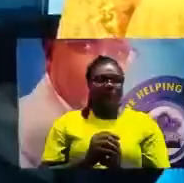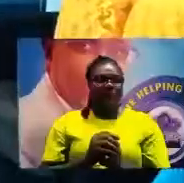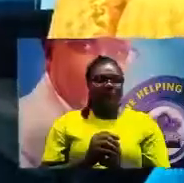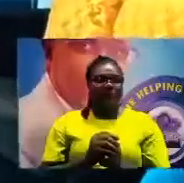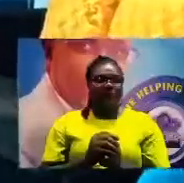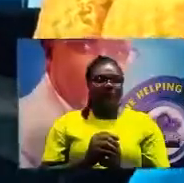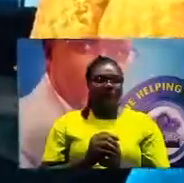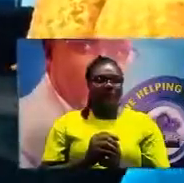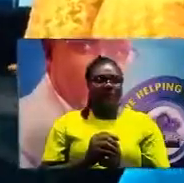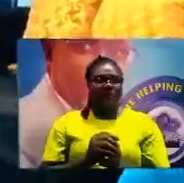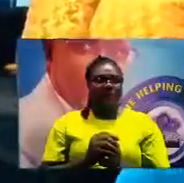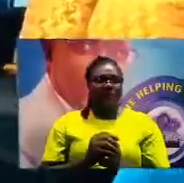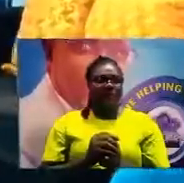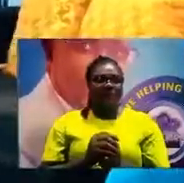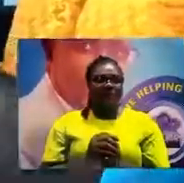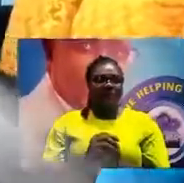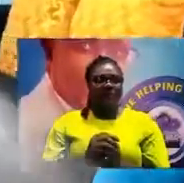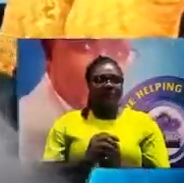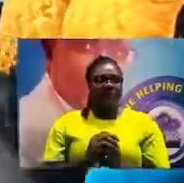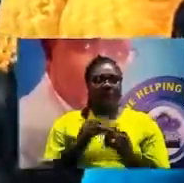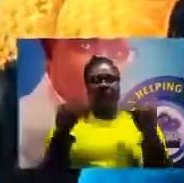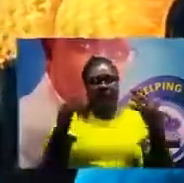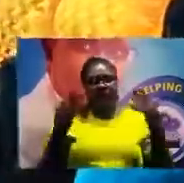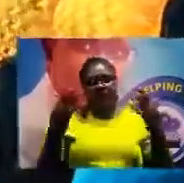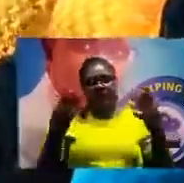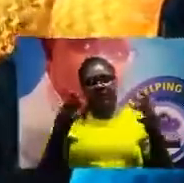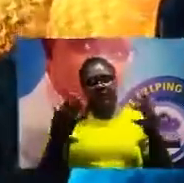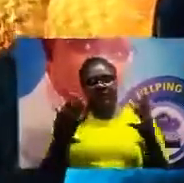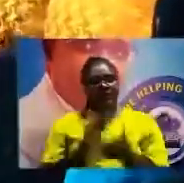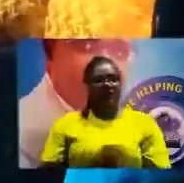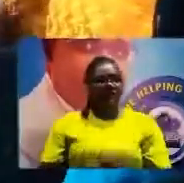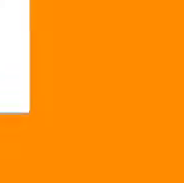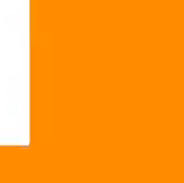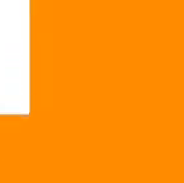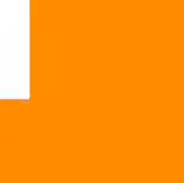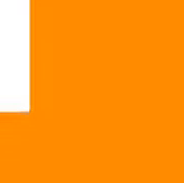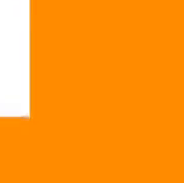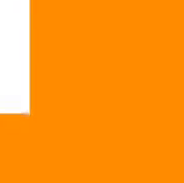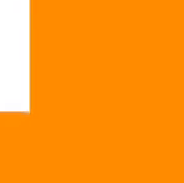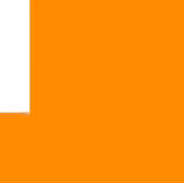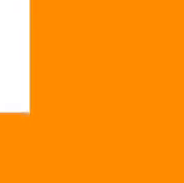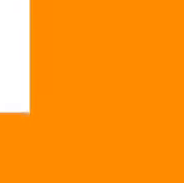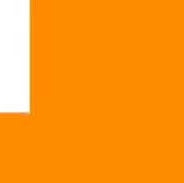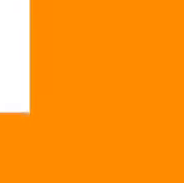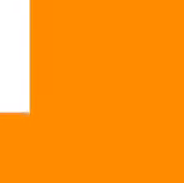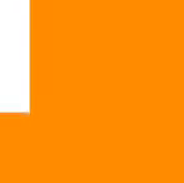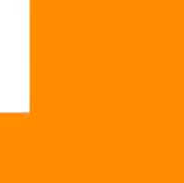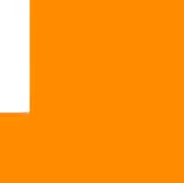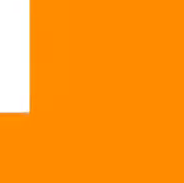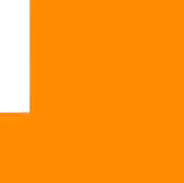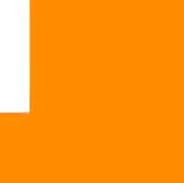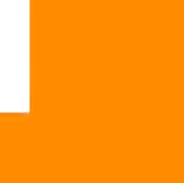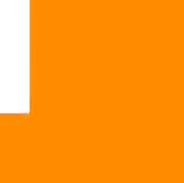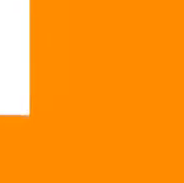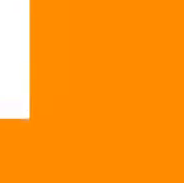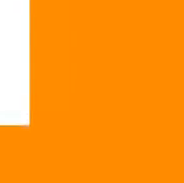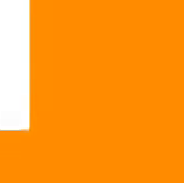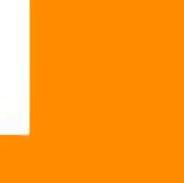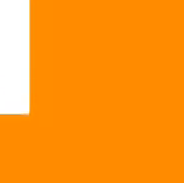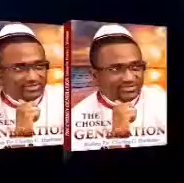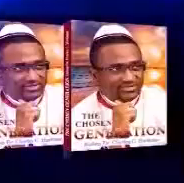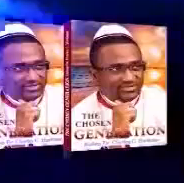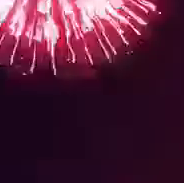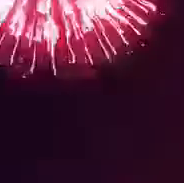+233-20-197-9481. All sales are for the promotion of the Special Advocacy for Persons with Disability. Now available on Jumia, so grab your